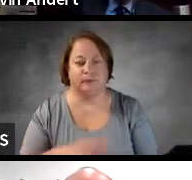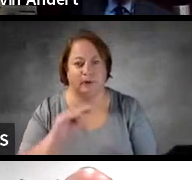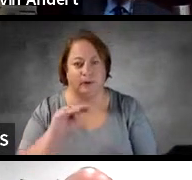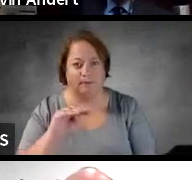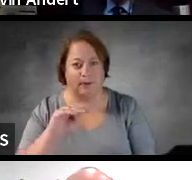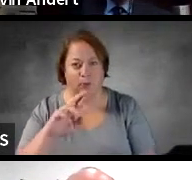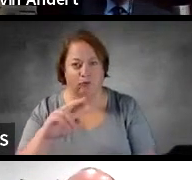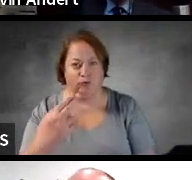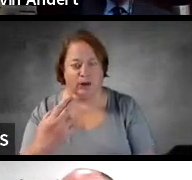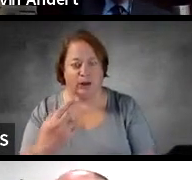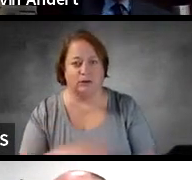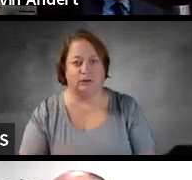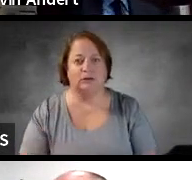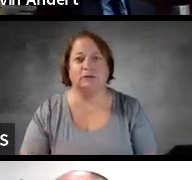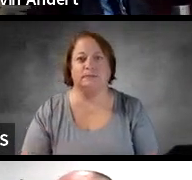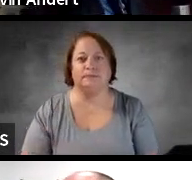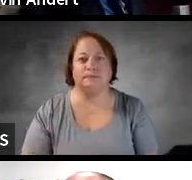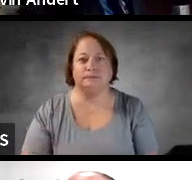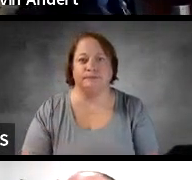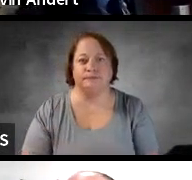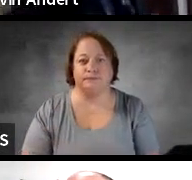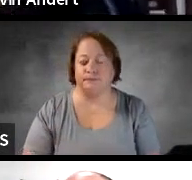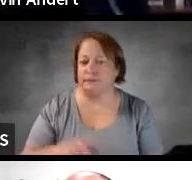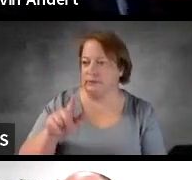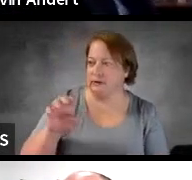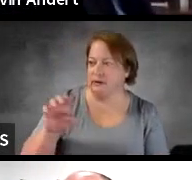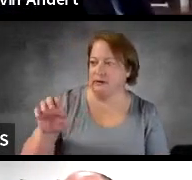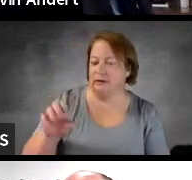Maplewood Richmond Heights? Keisha Lee.